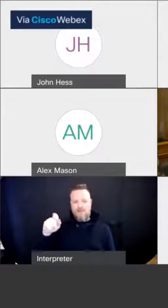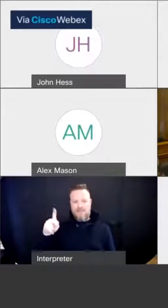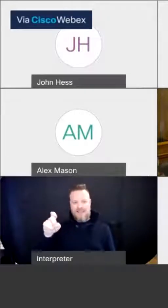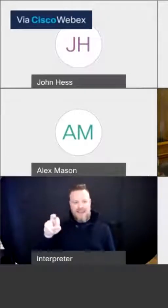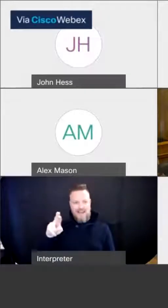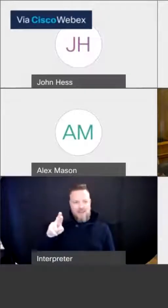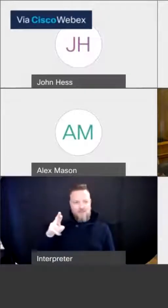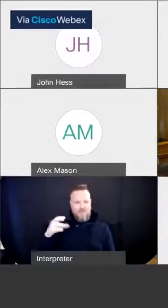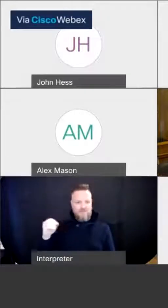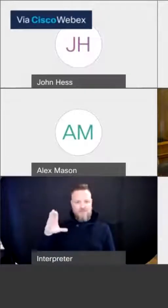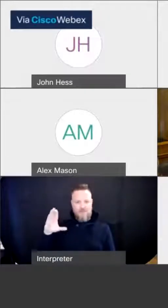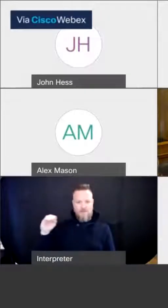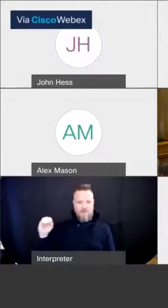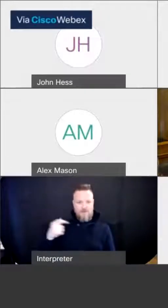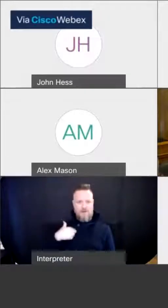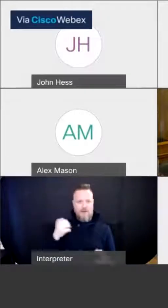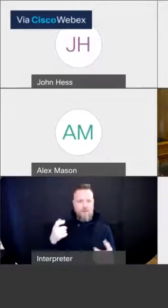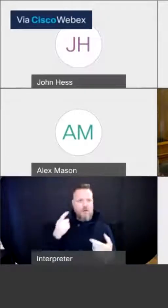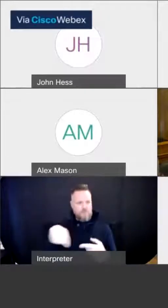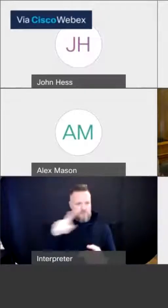to know and the public to know